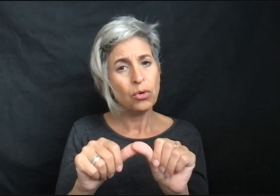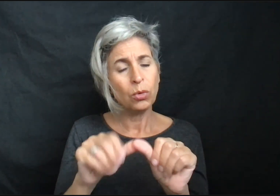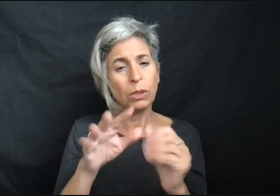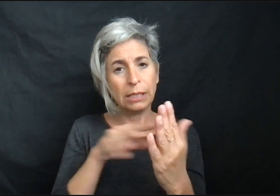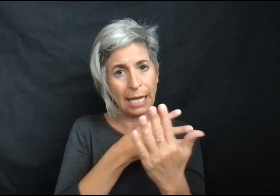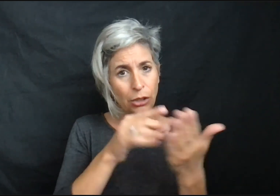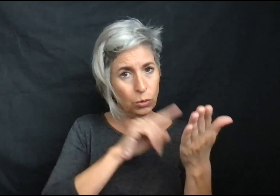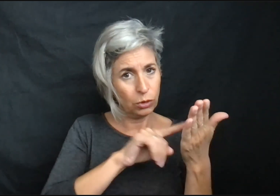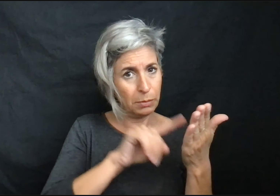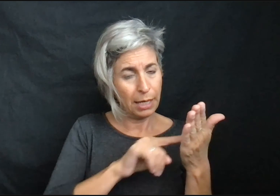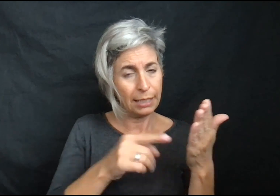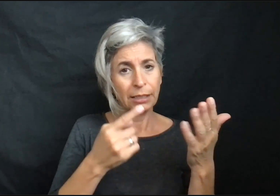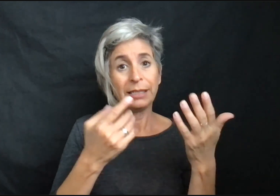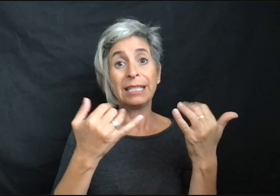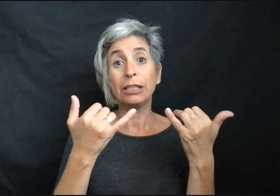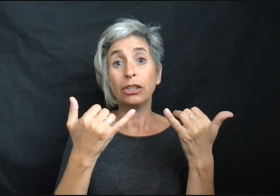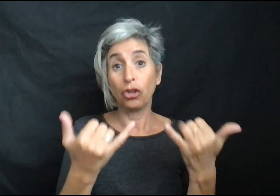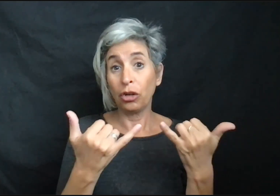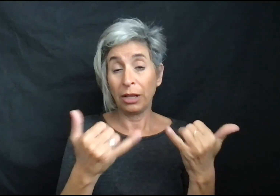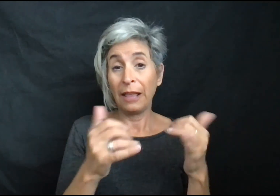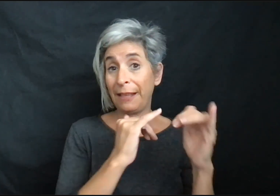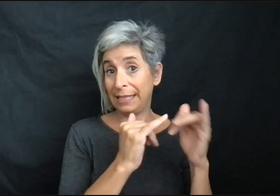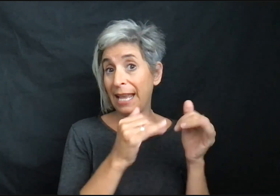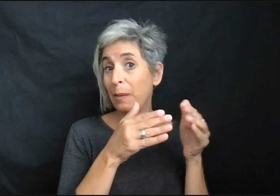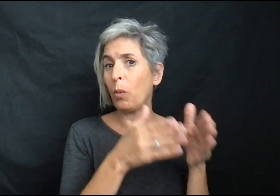inspections the way you currently do,